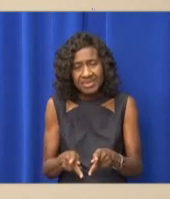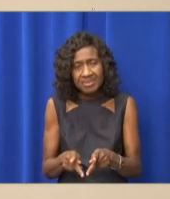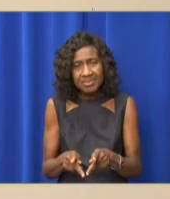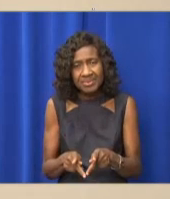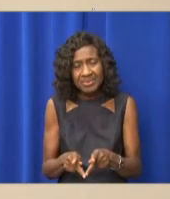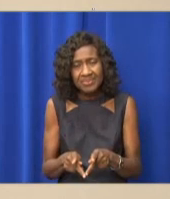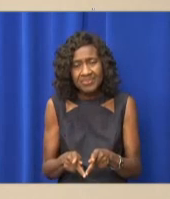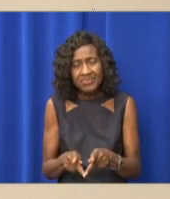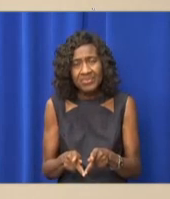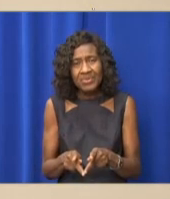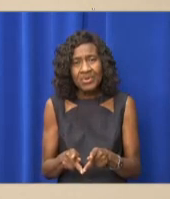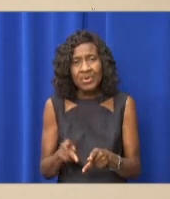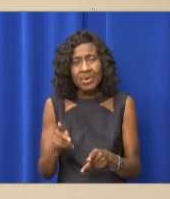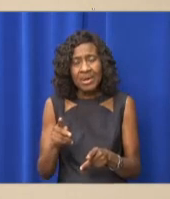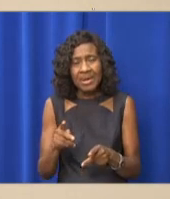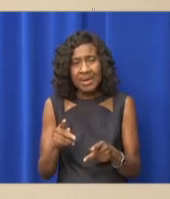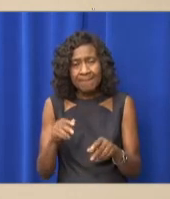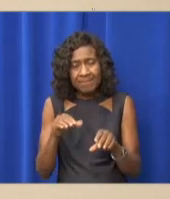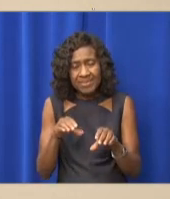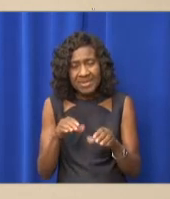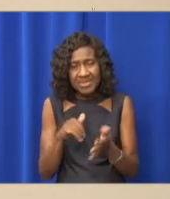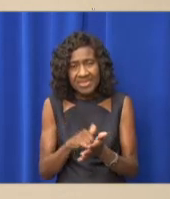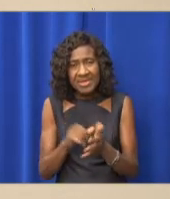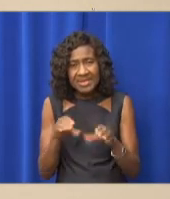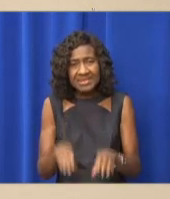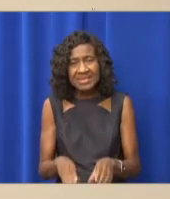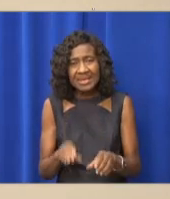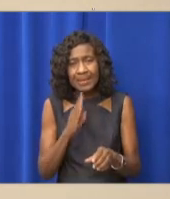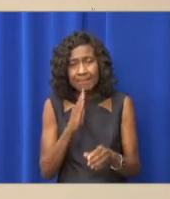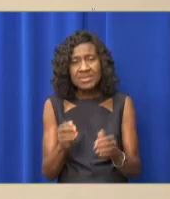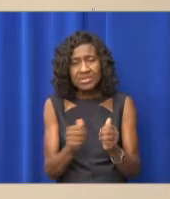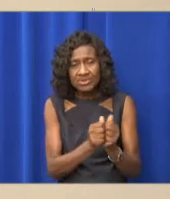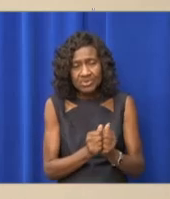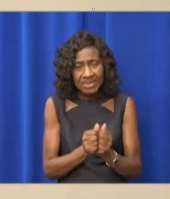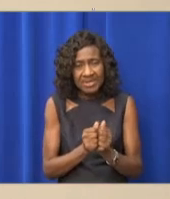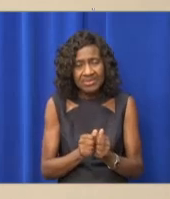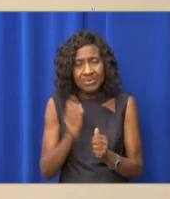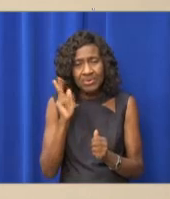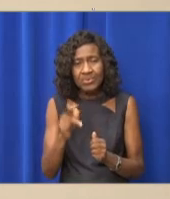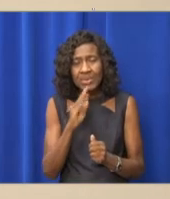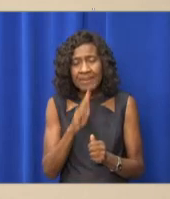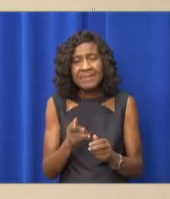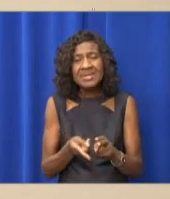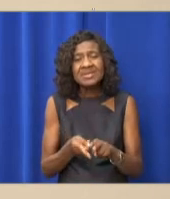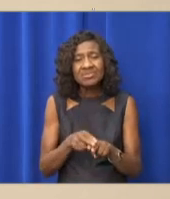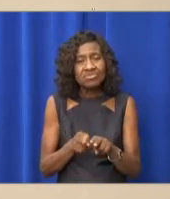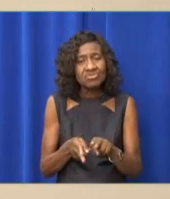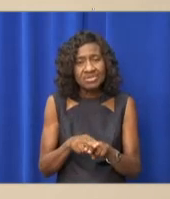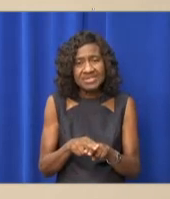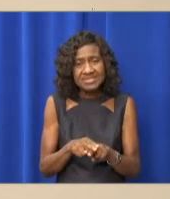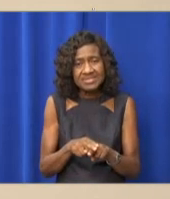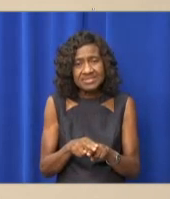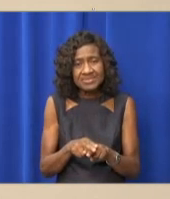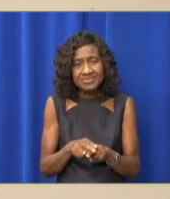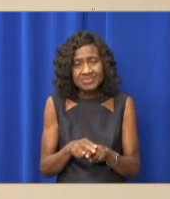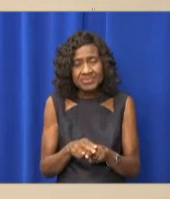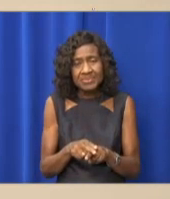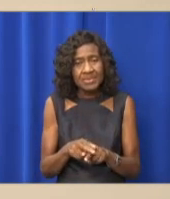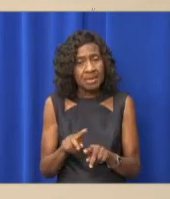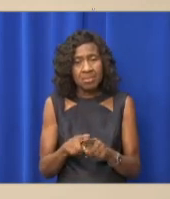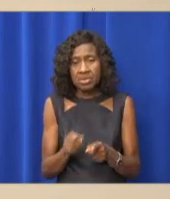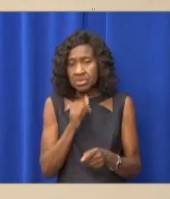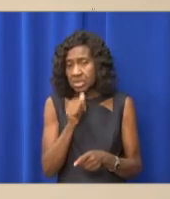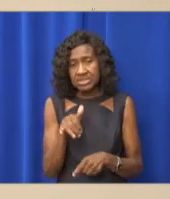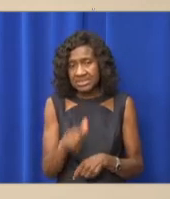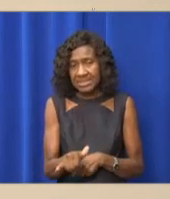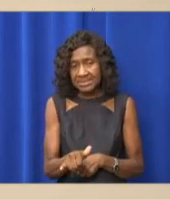be allowed to increase without too much risk. But we are not there yet, and we